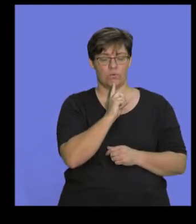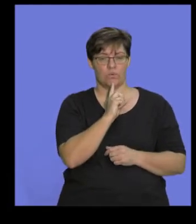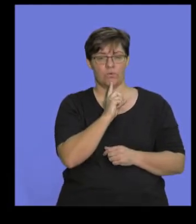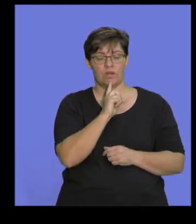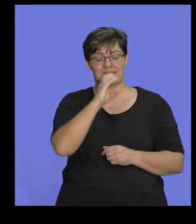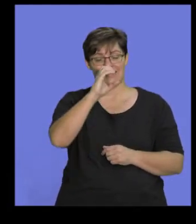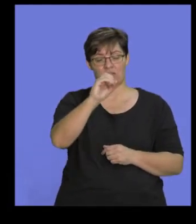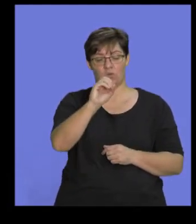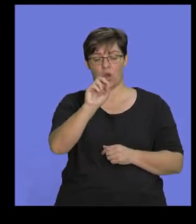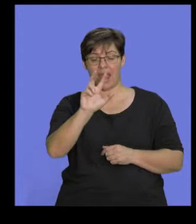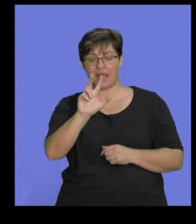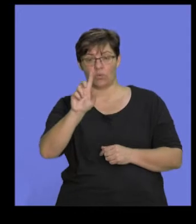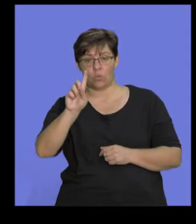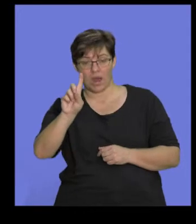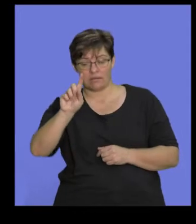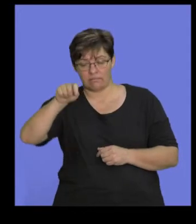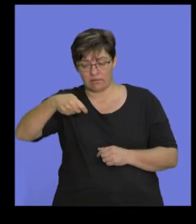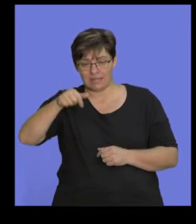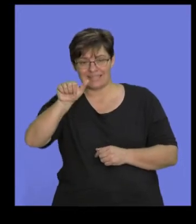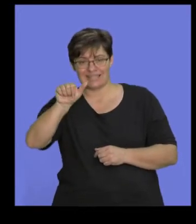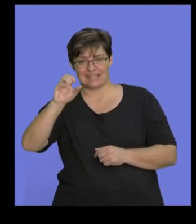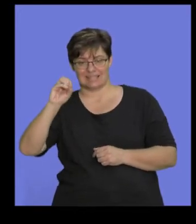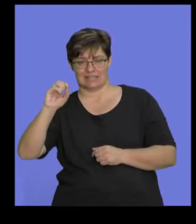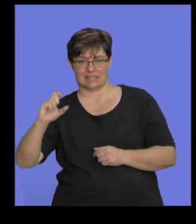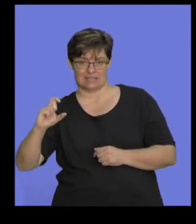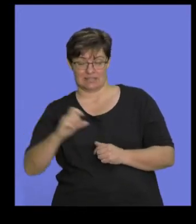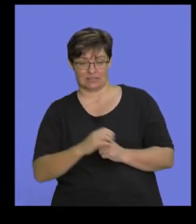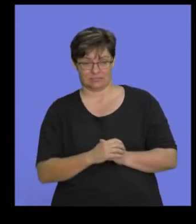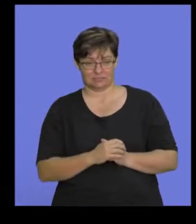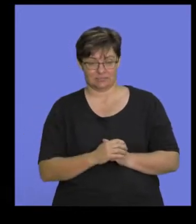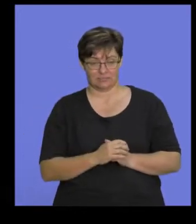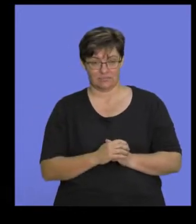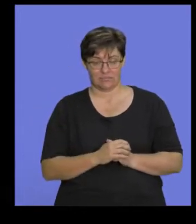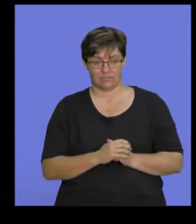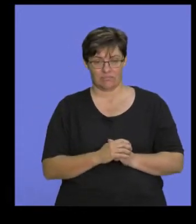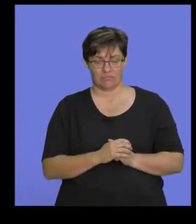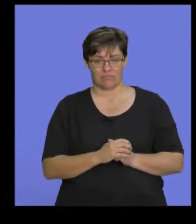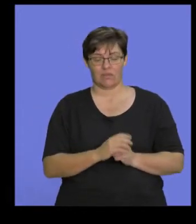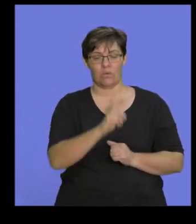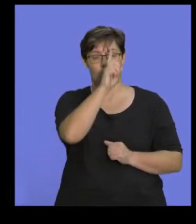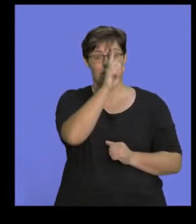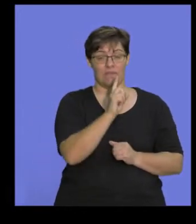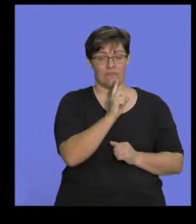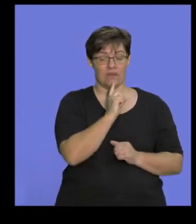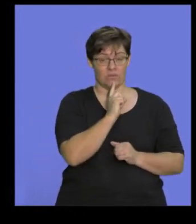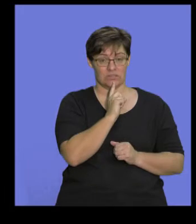1,081 rand and 60 cents. So now this is